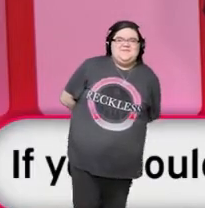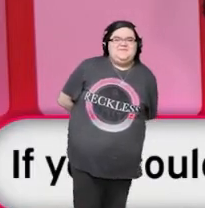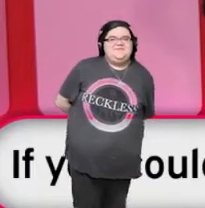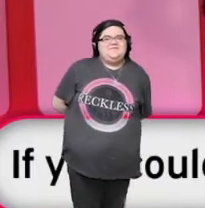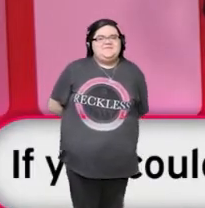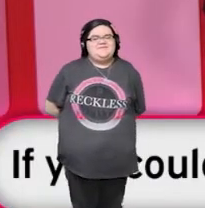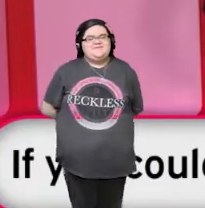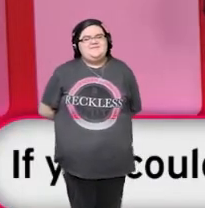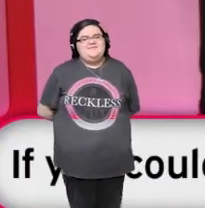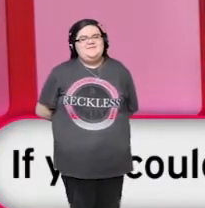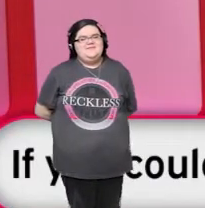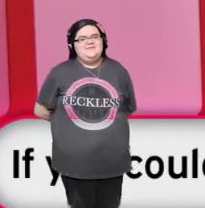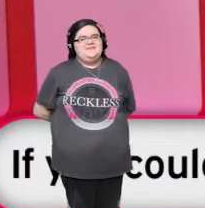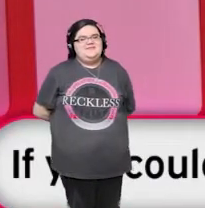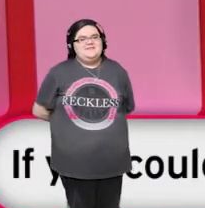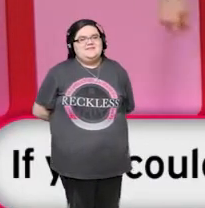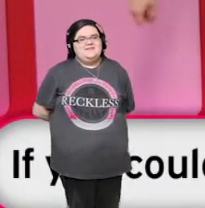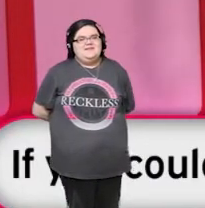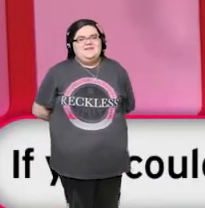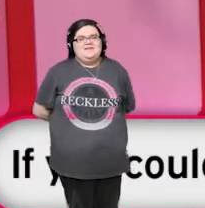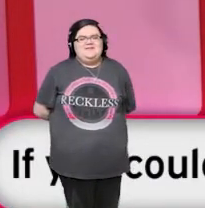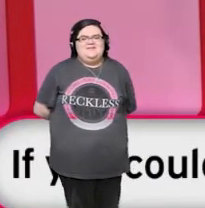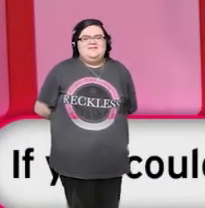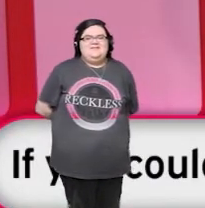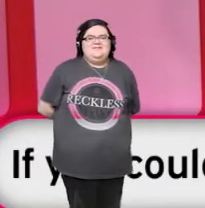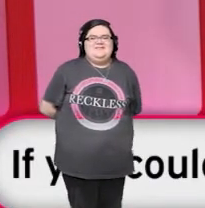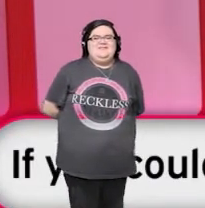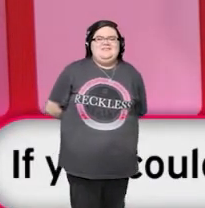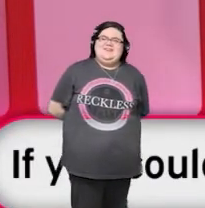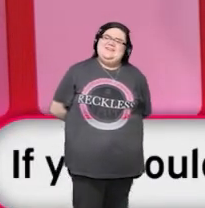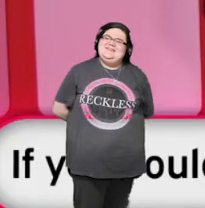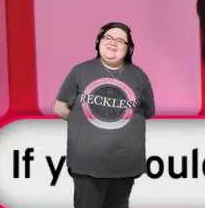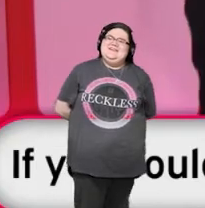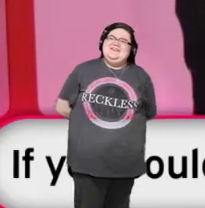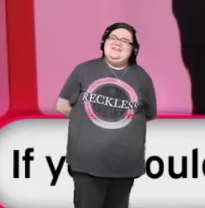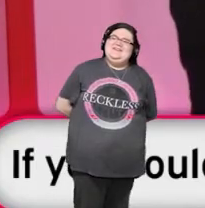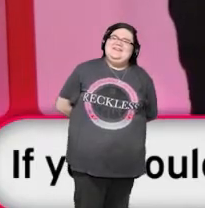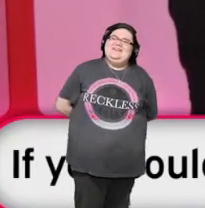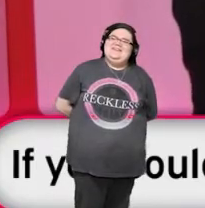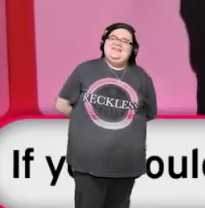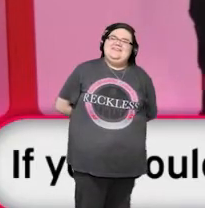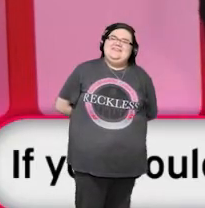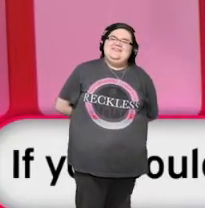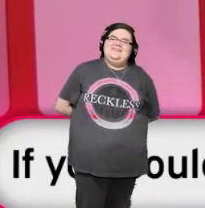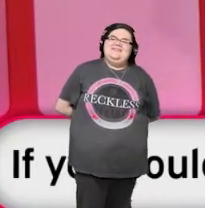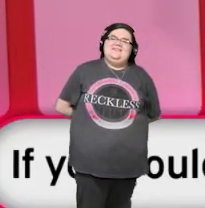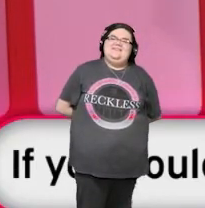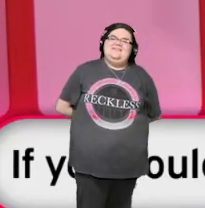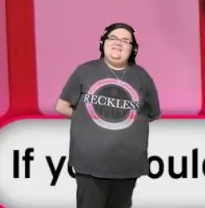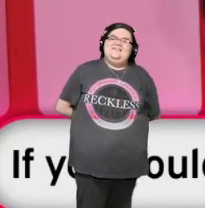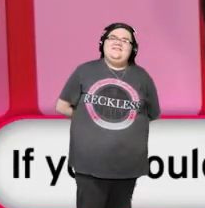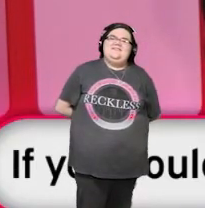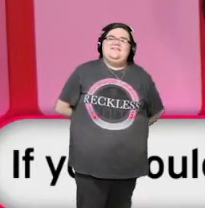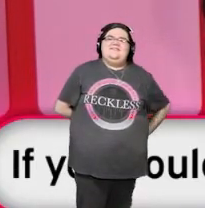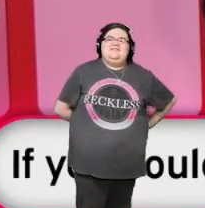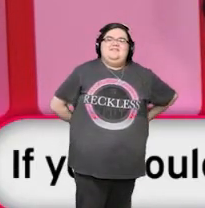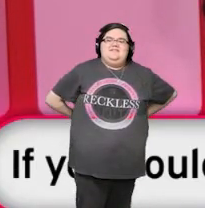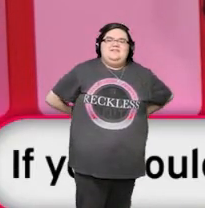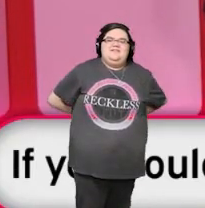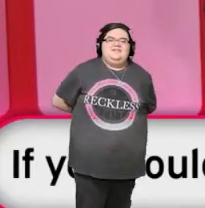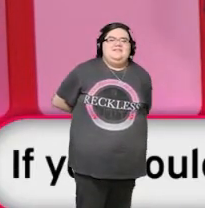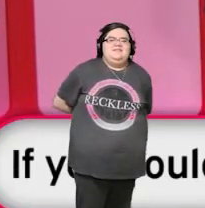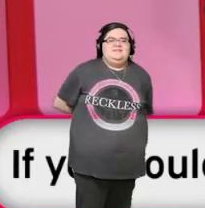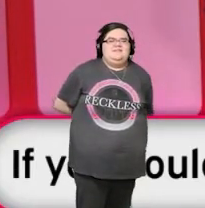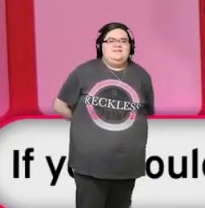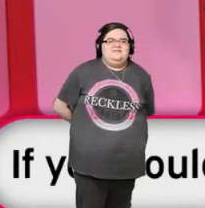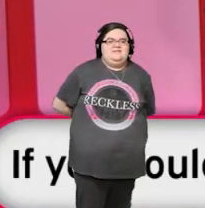you, their life's hard. Yeah. Gonna switch it. If you can quantify health, endless amounts of health. Because you could